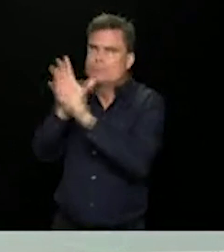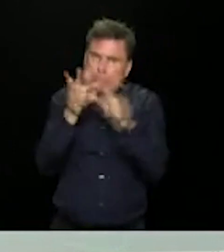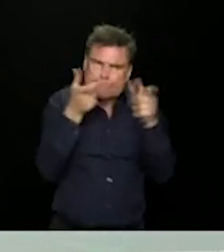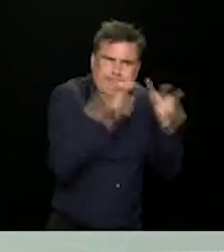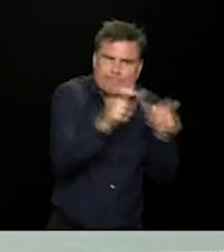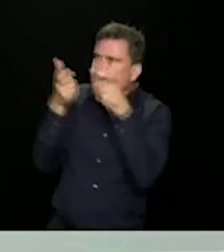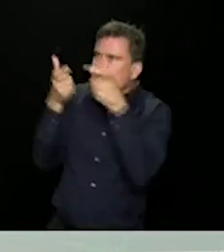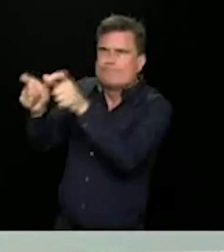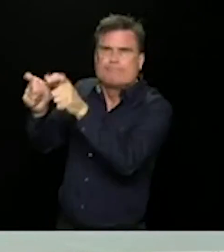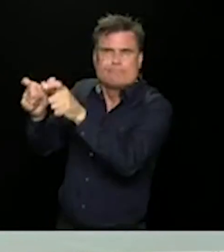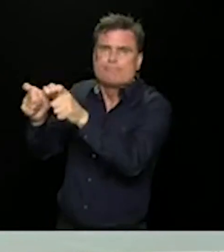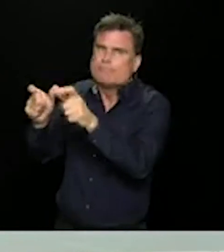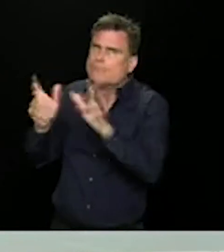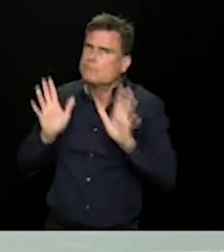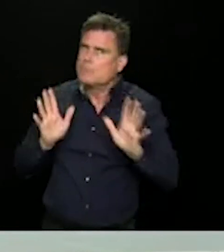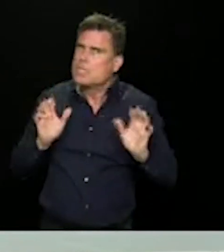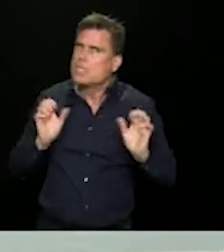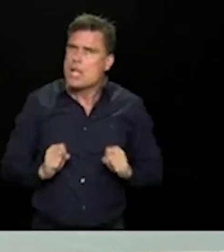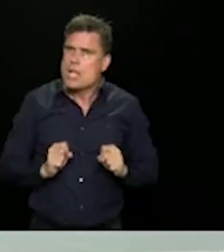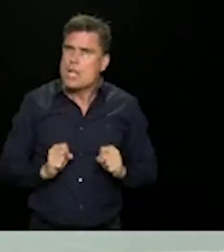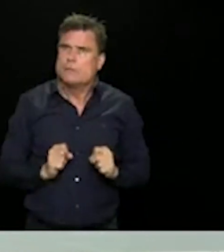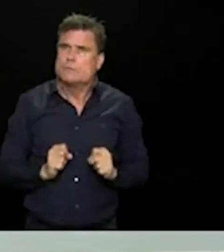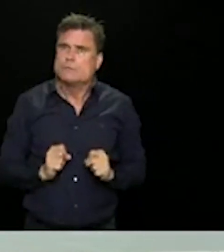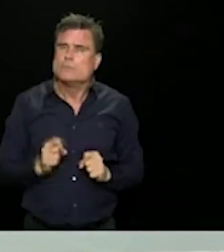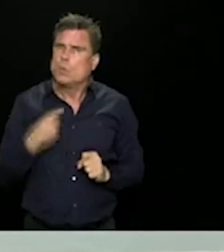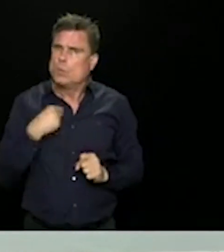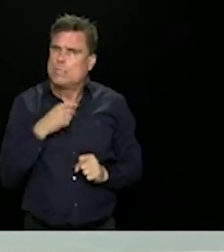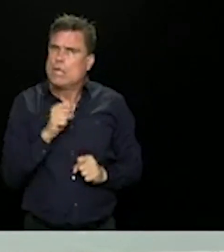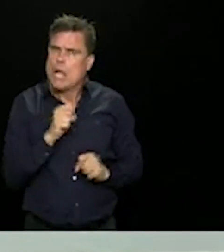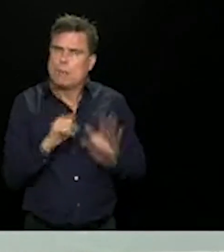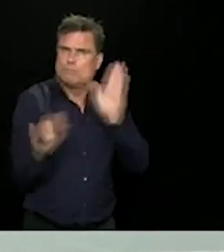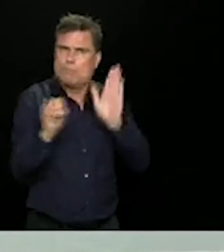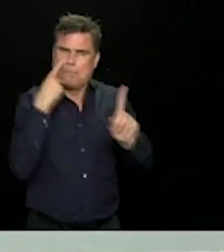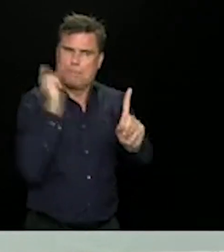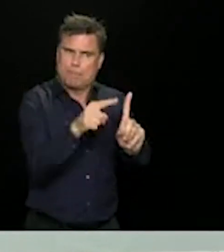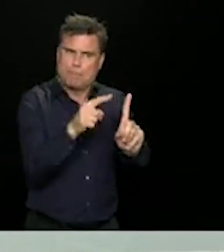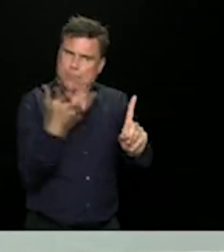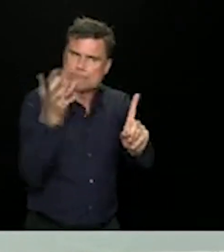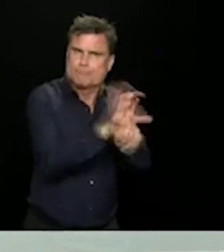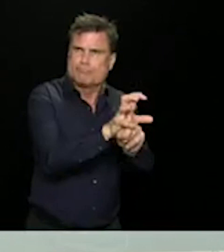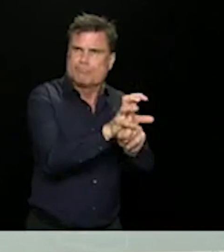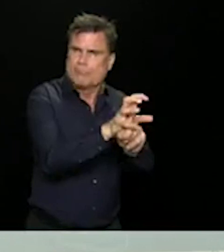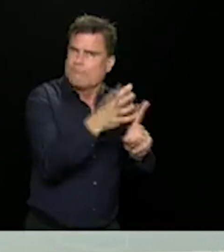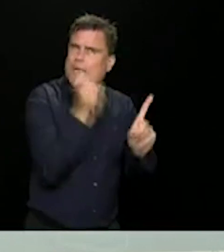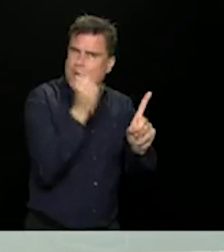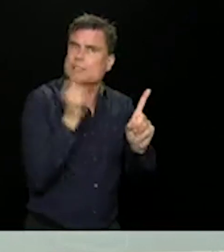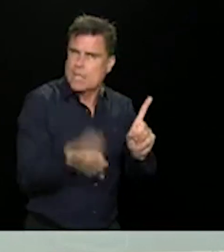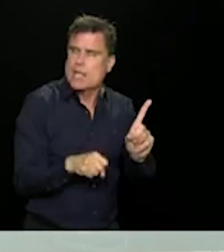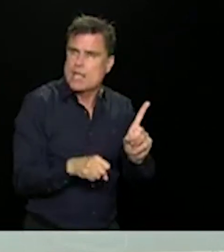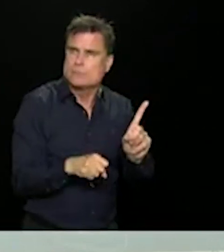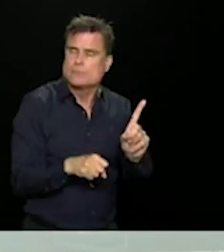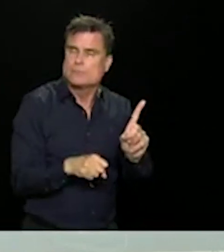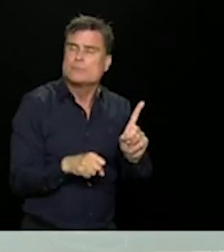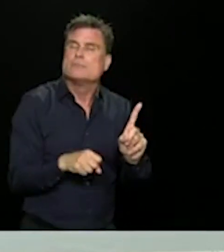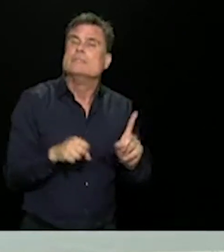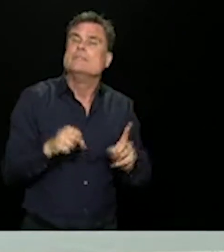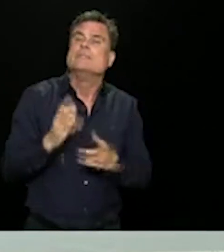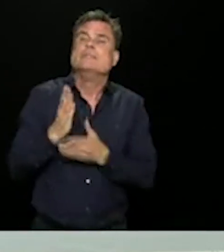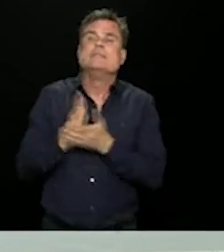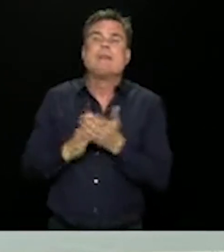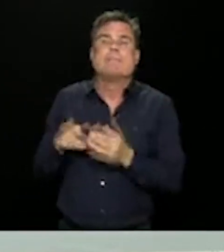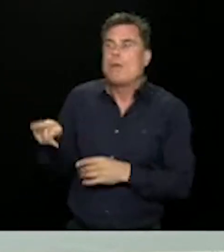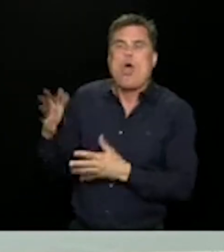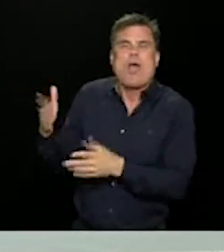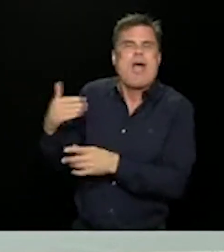to minimize the numbers of cases that we see anywhere here in BC, and that's part of our focus right now. And in